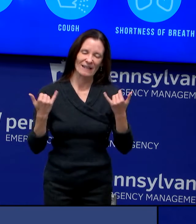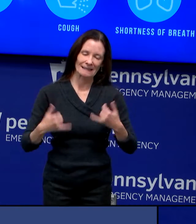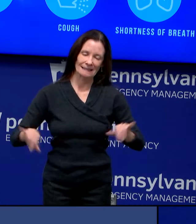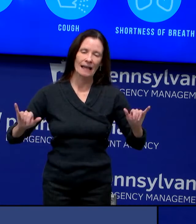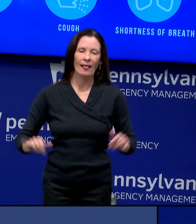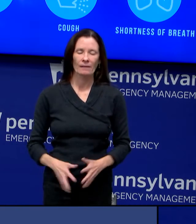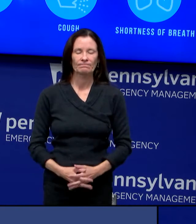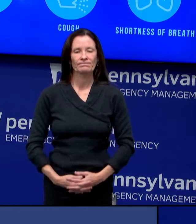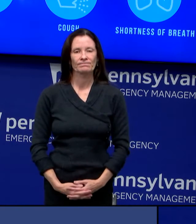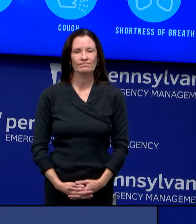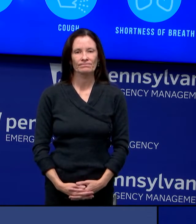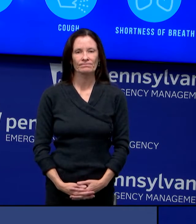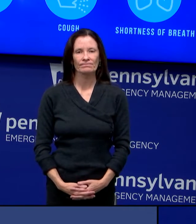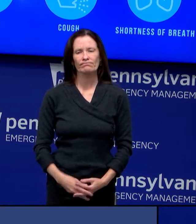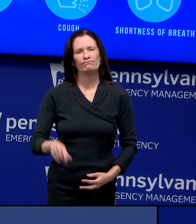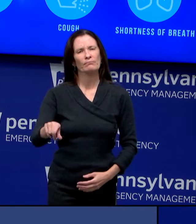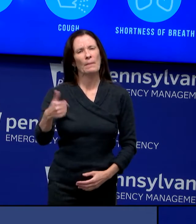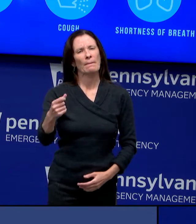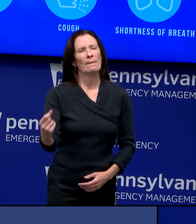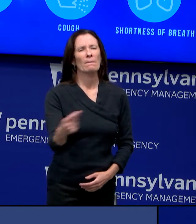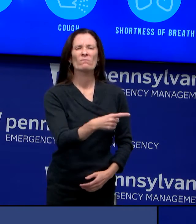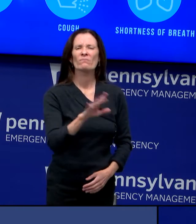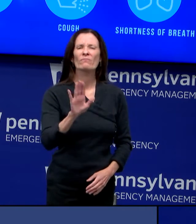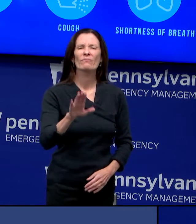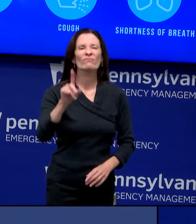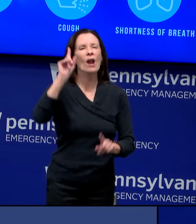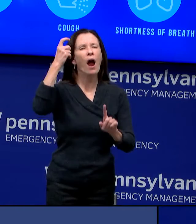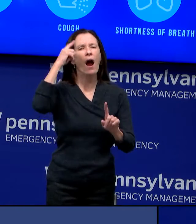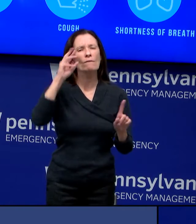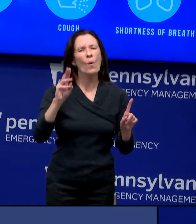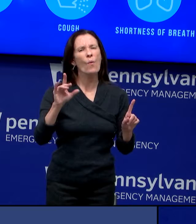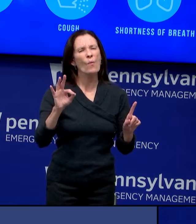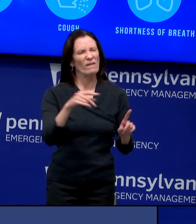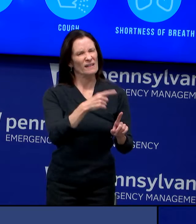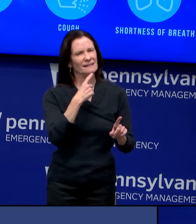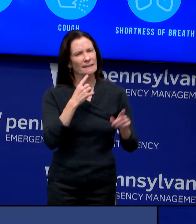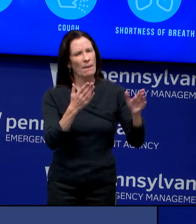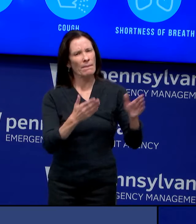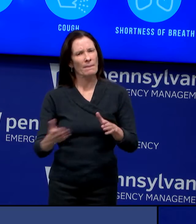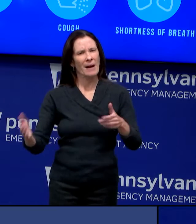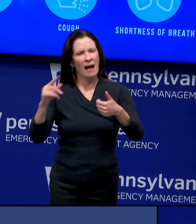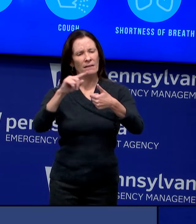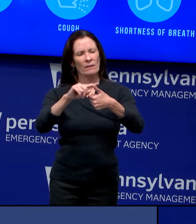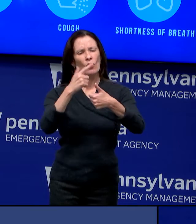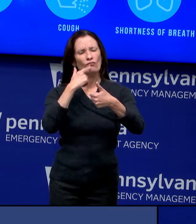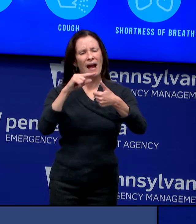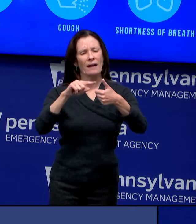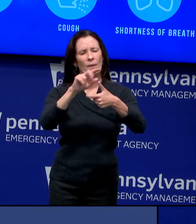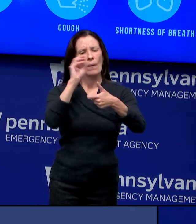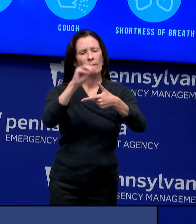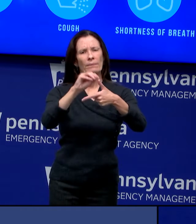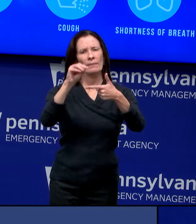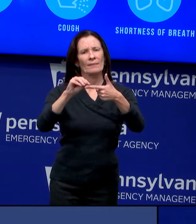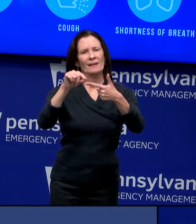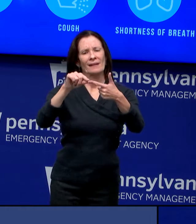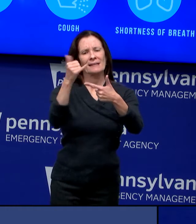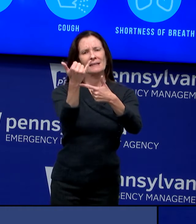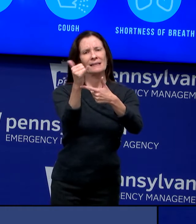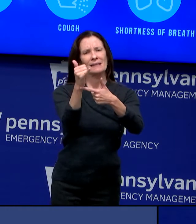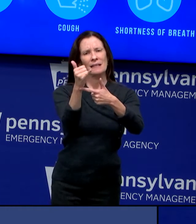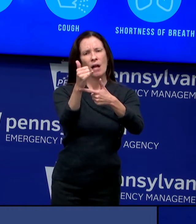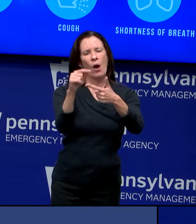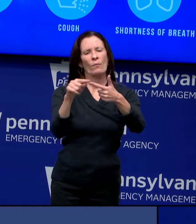when a region goes into the yellow phase, the stay-at-home order is replaced by aggressive mitigation. Can you articulate what